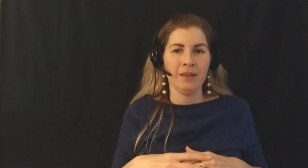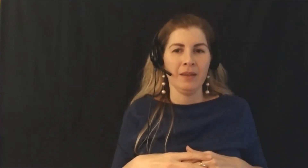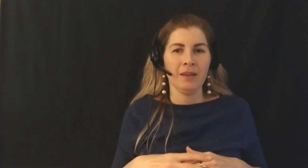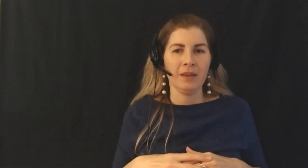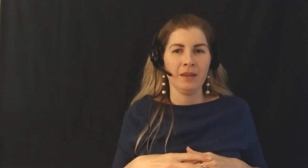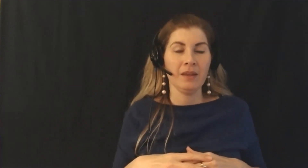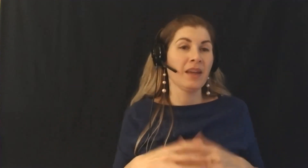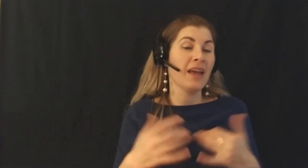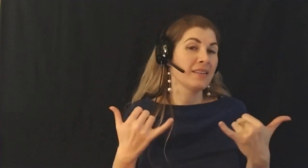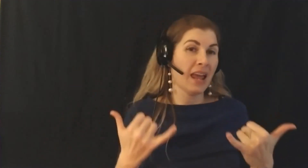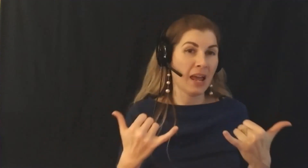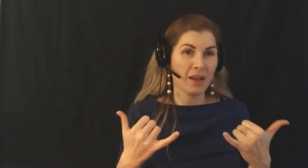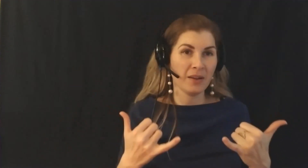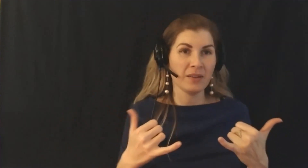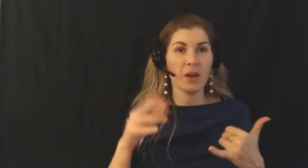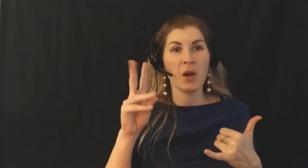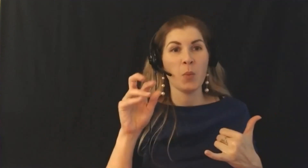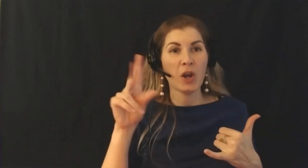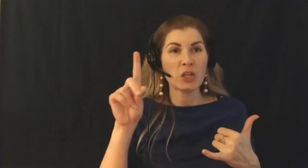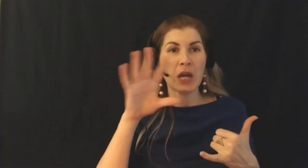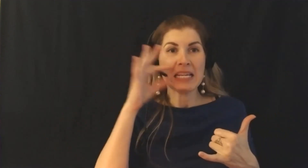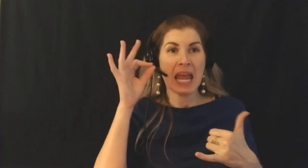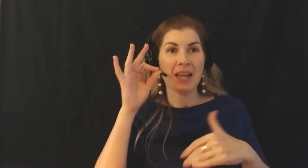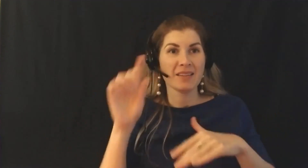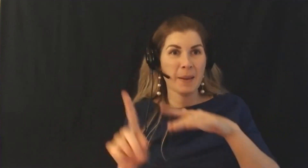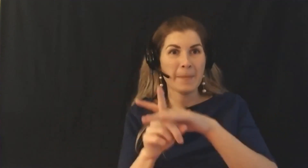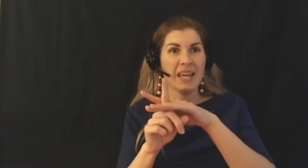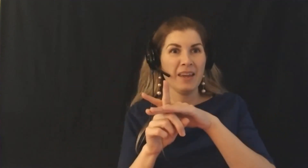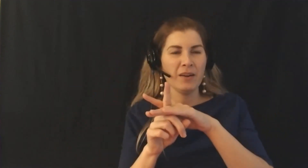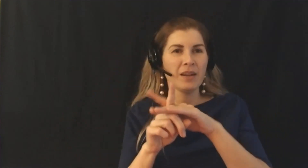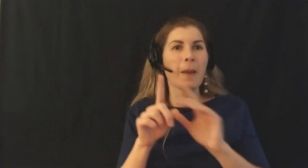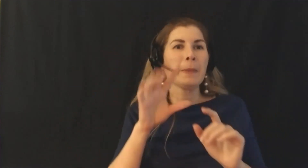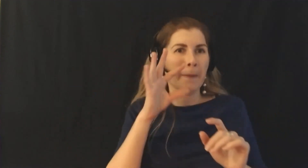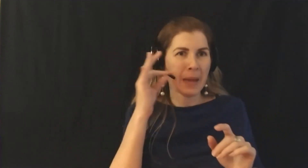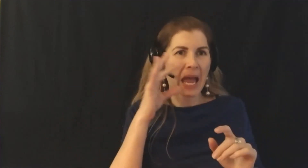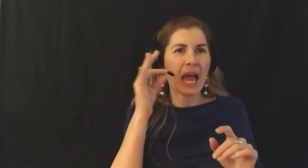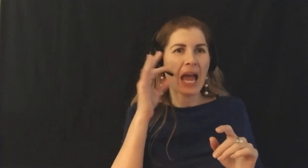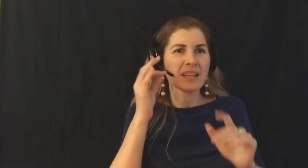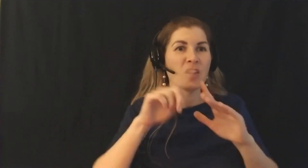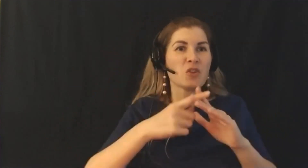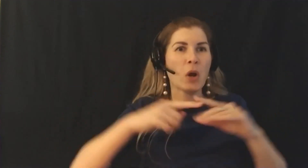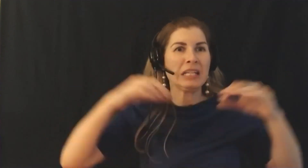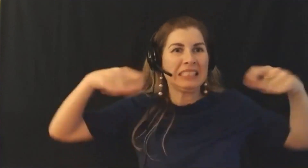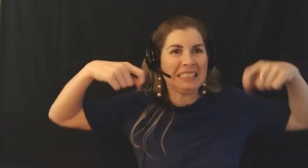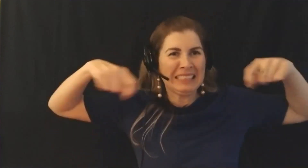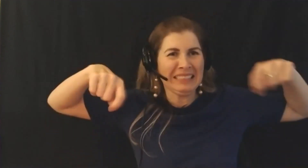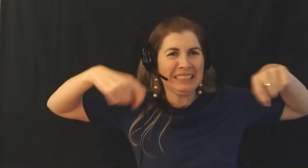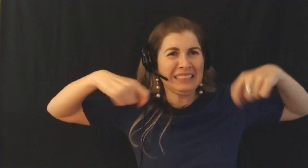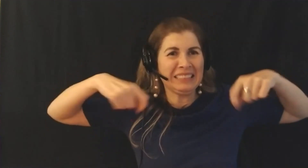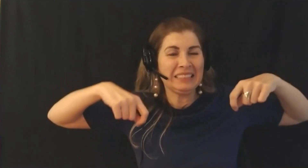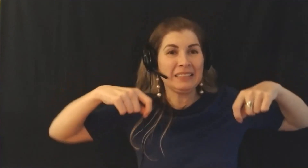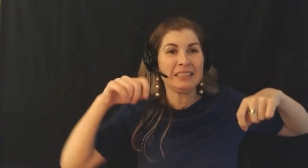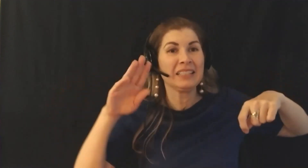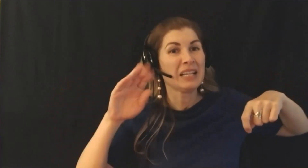And now, when the wizard cat appeared, the mice began to ring the bells. And the